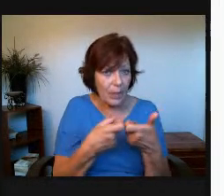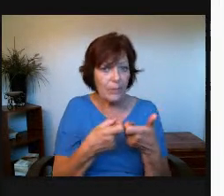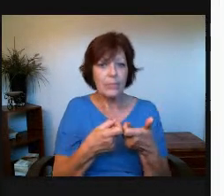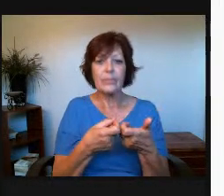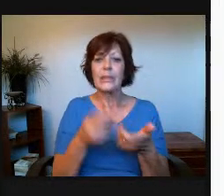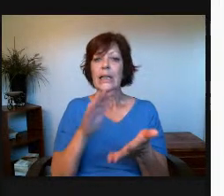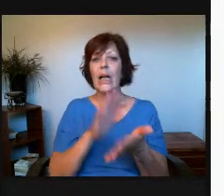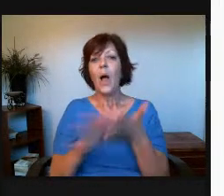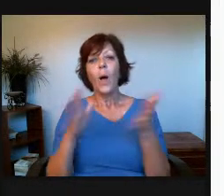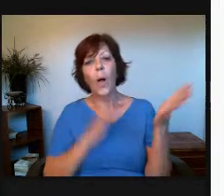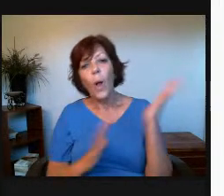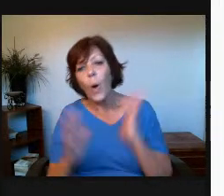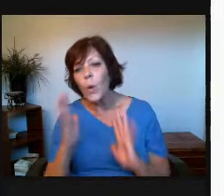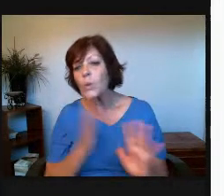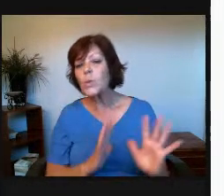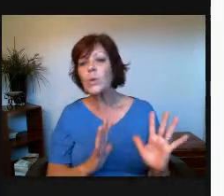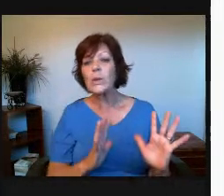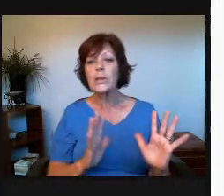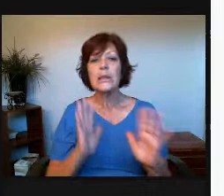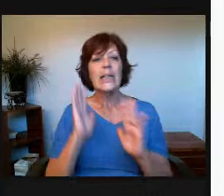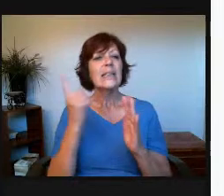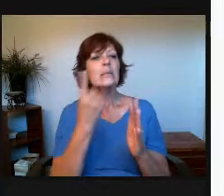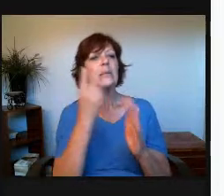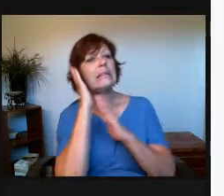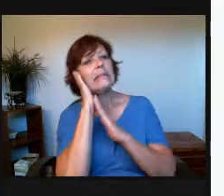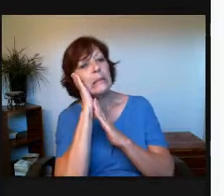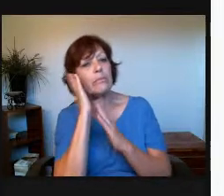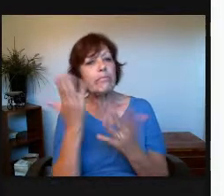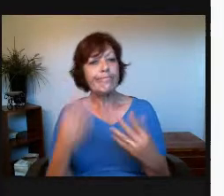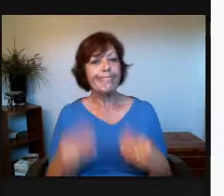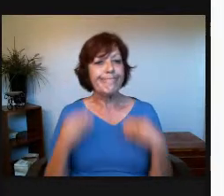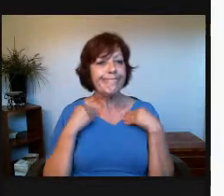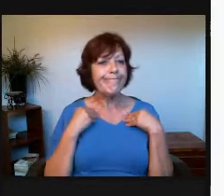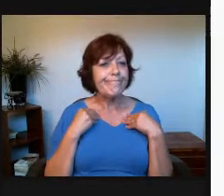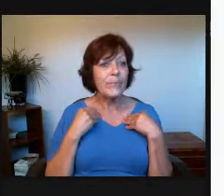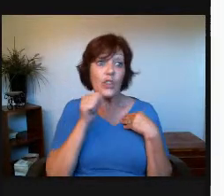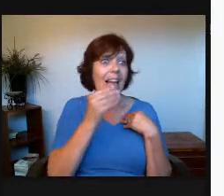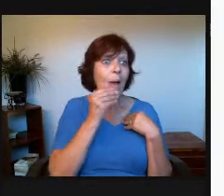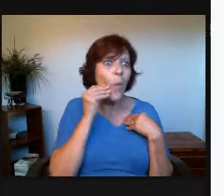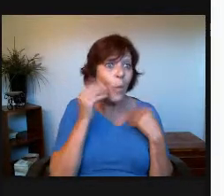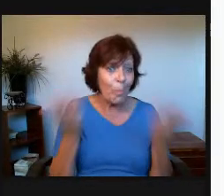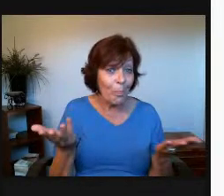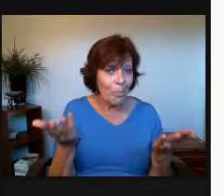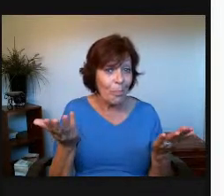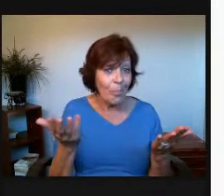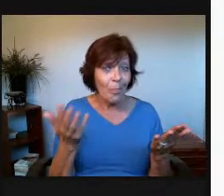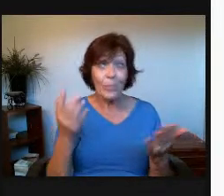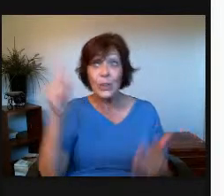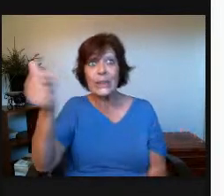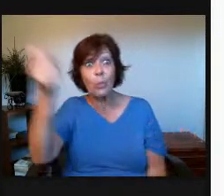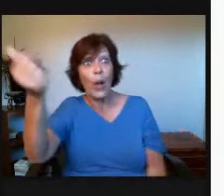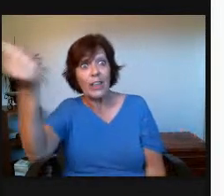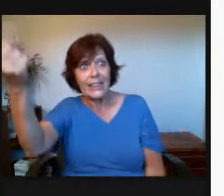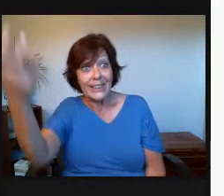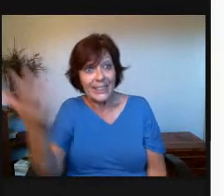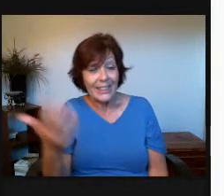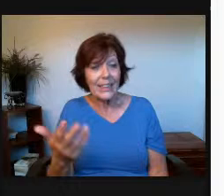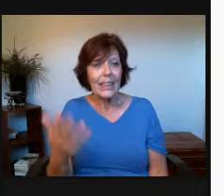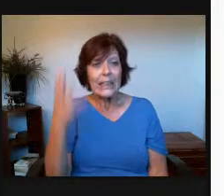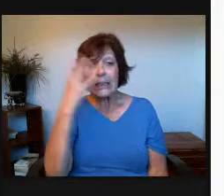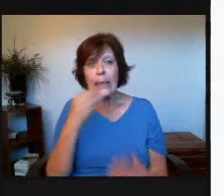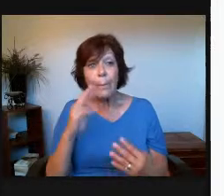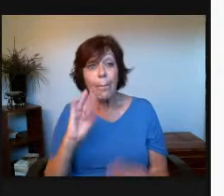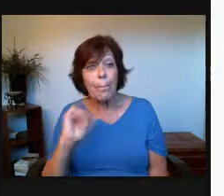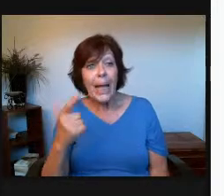of clothes, bedding. Keep in mind, you're not at home. You are somewhere else. So a sleeping bag,